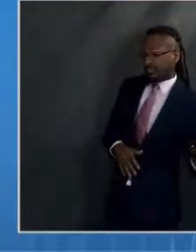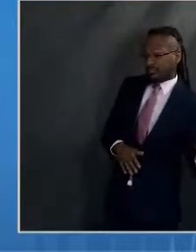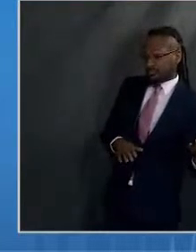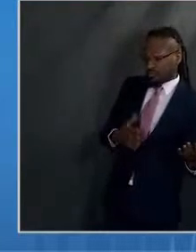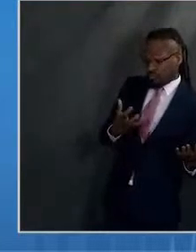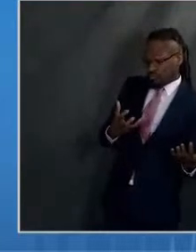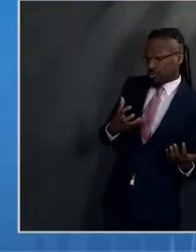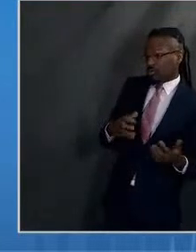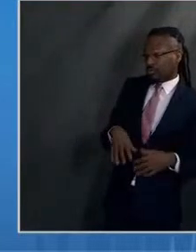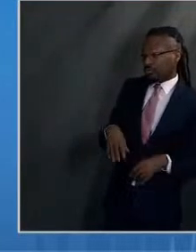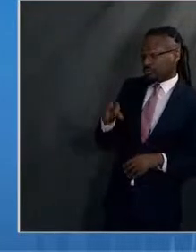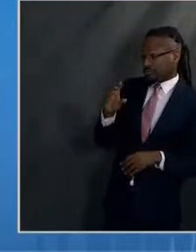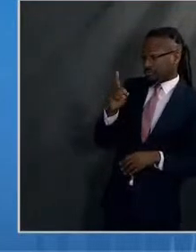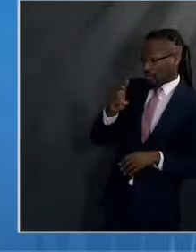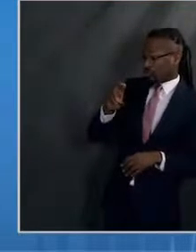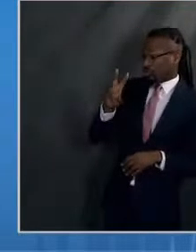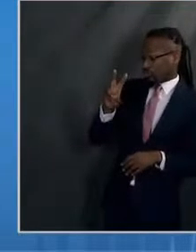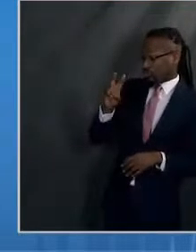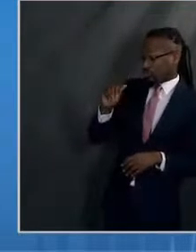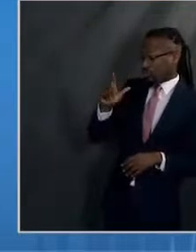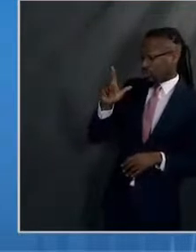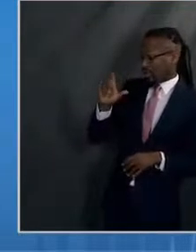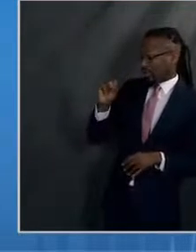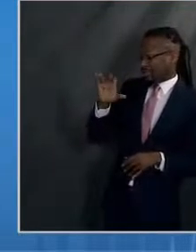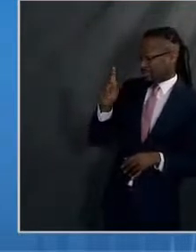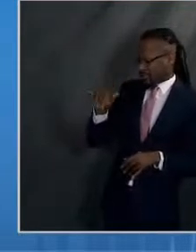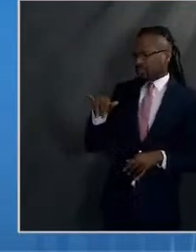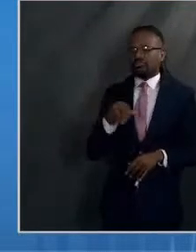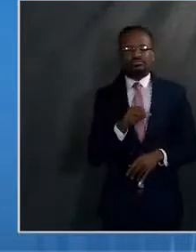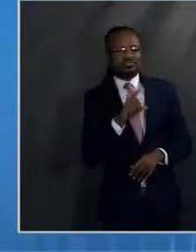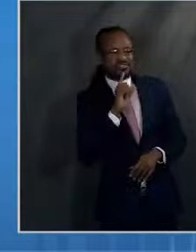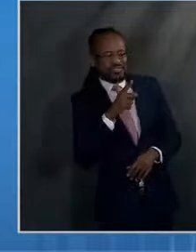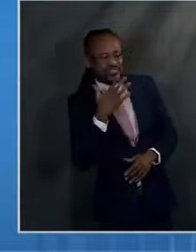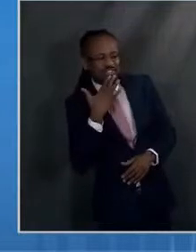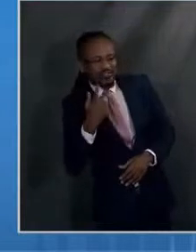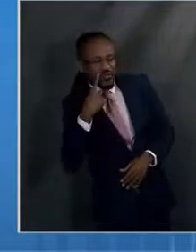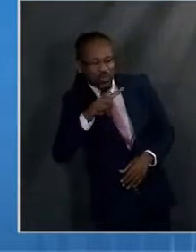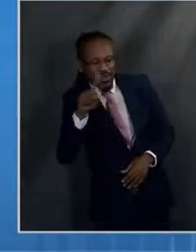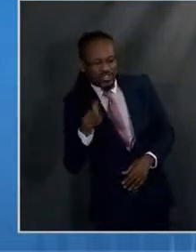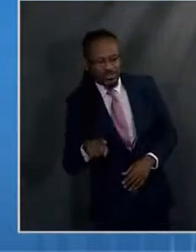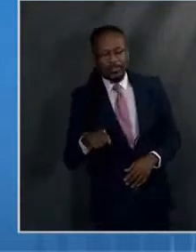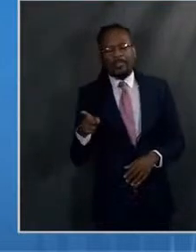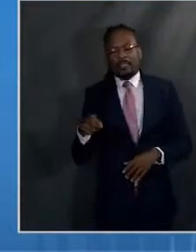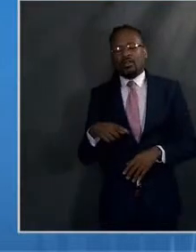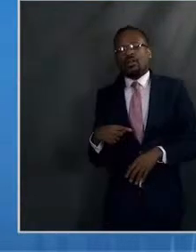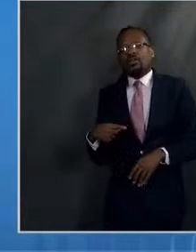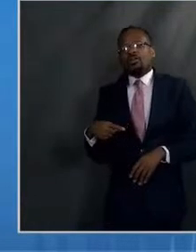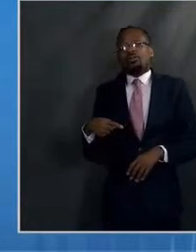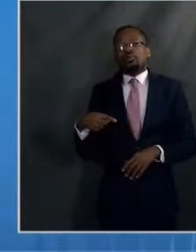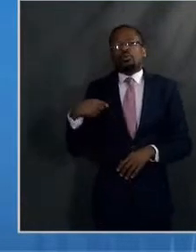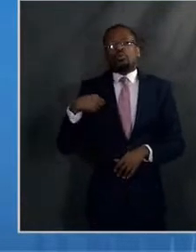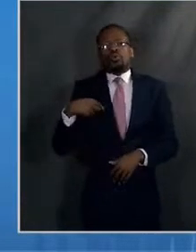question. The Advisory Committee on Immunization Practices has created this